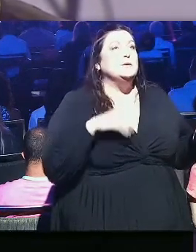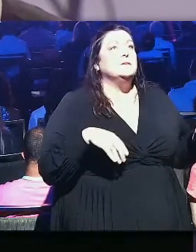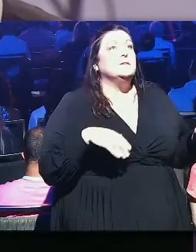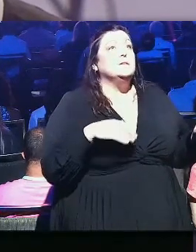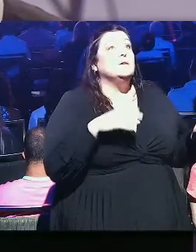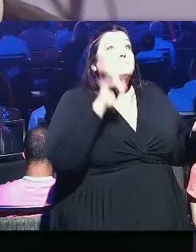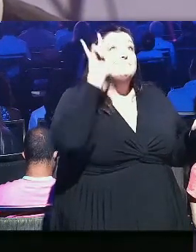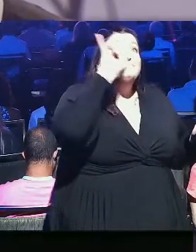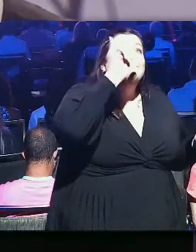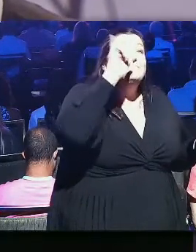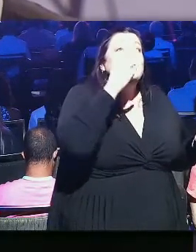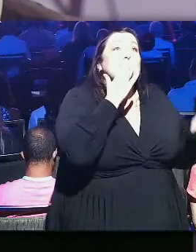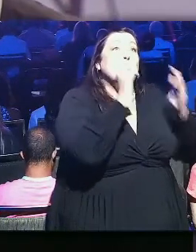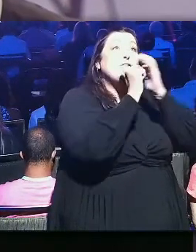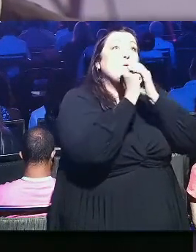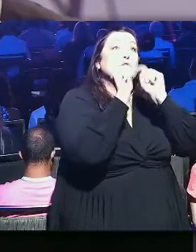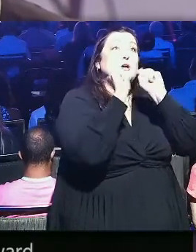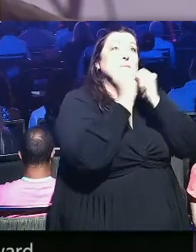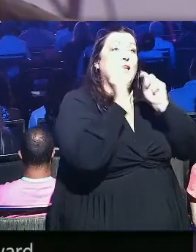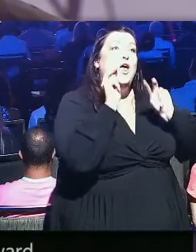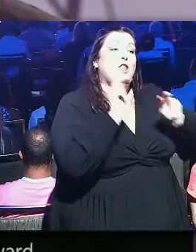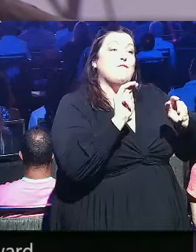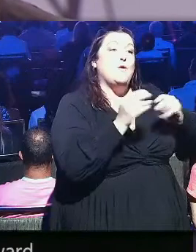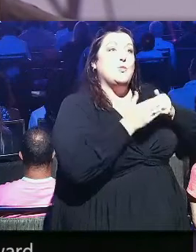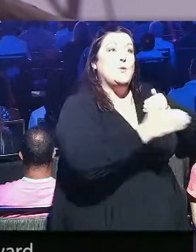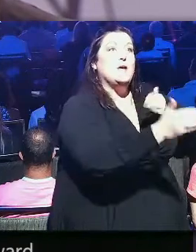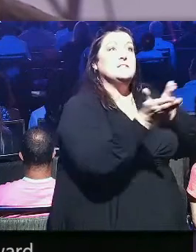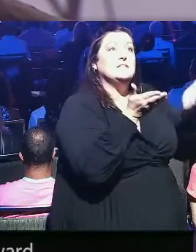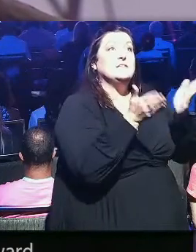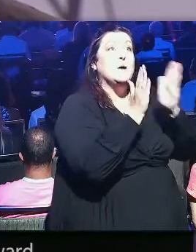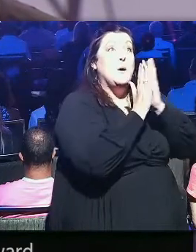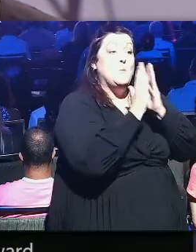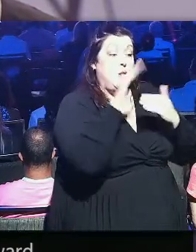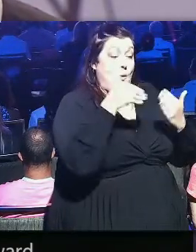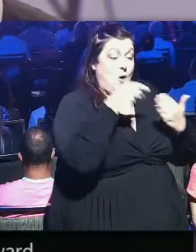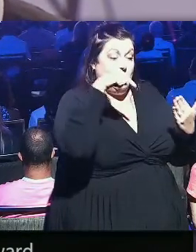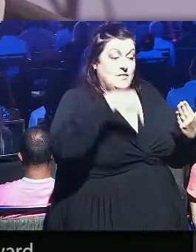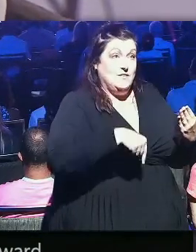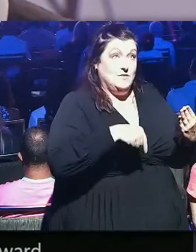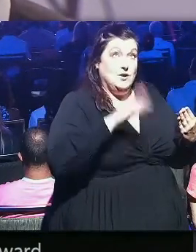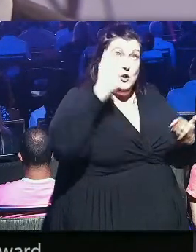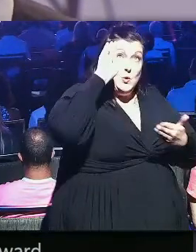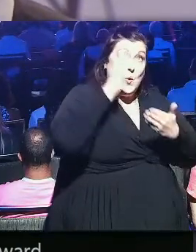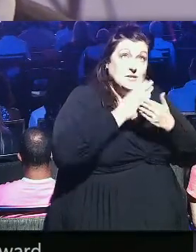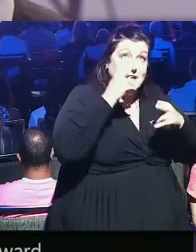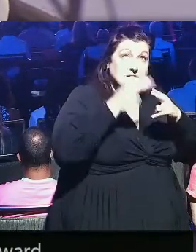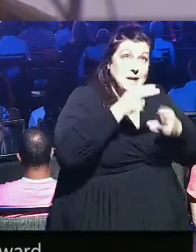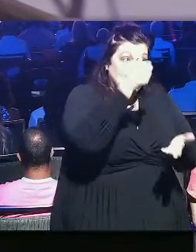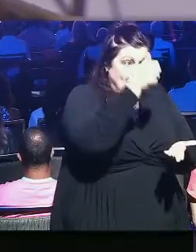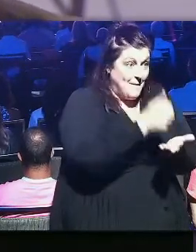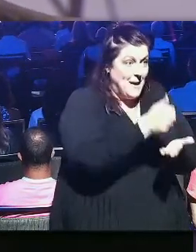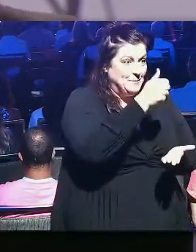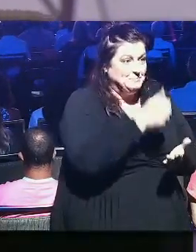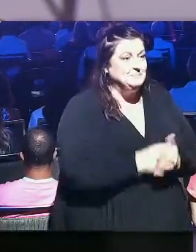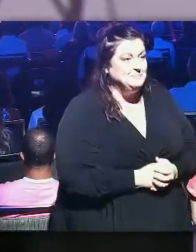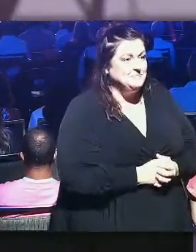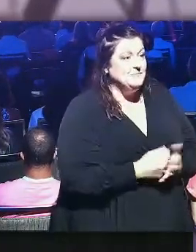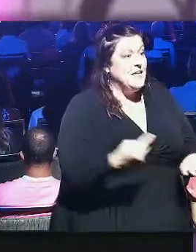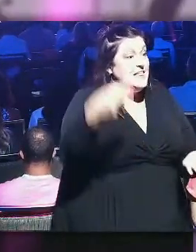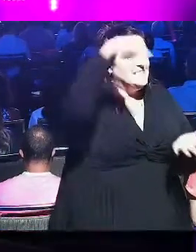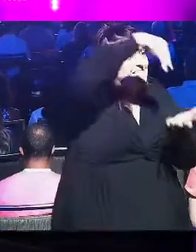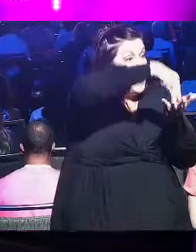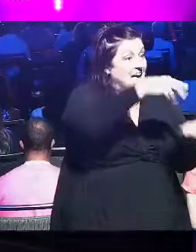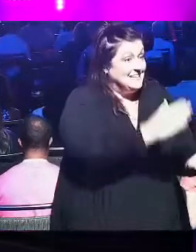I look forward, God, just to the rest of the service. We pray all of this in your son's name. Amen. Amen. Let's stand and